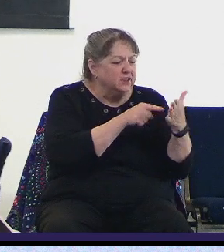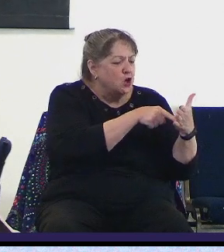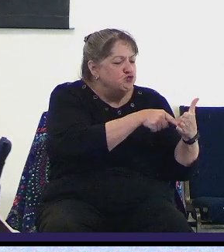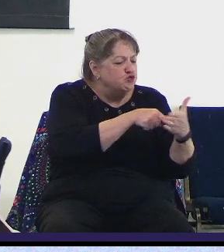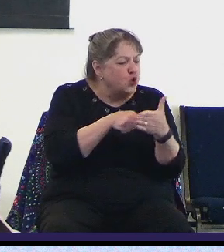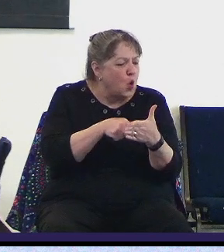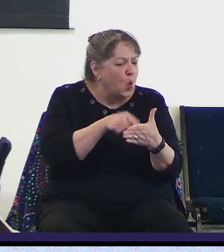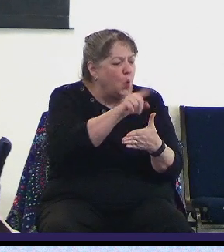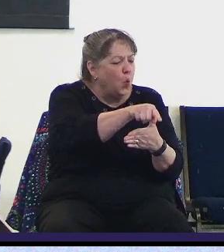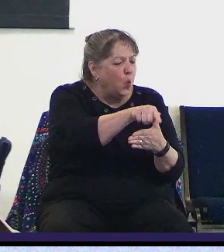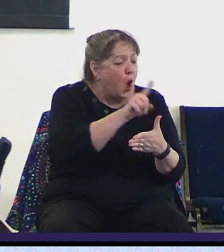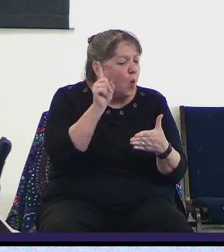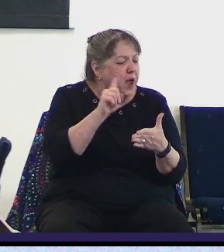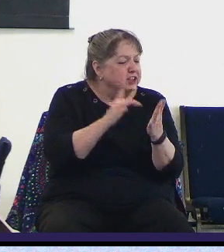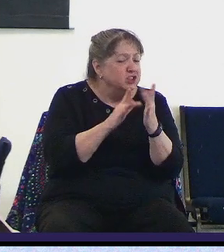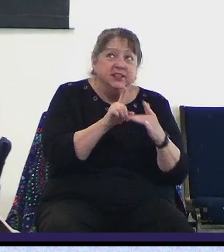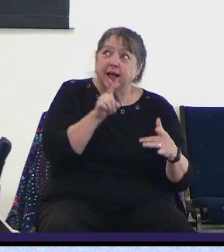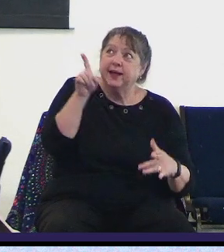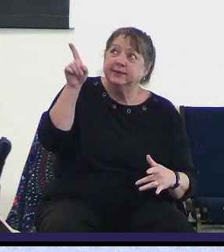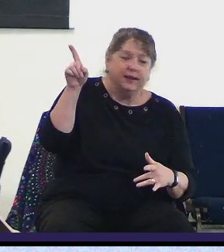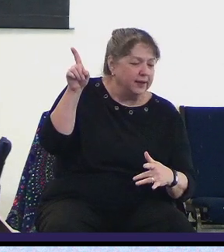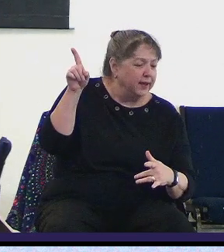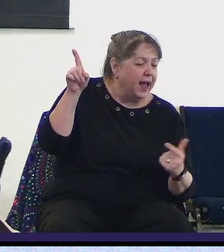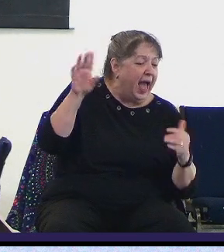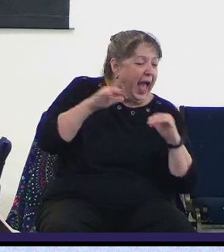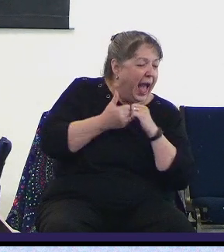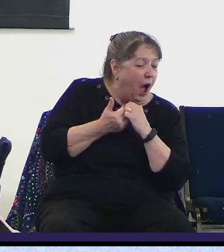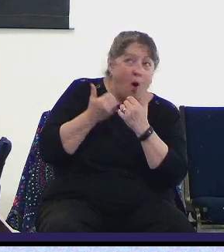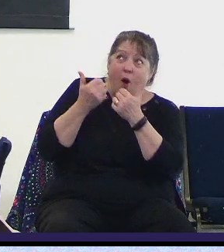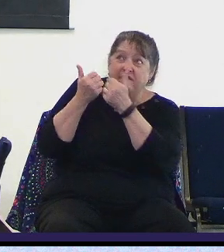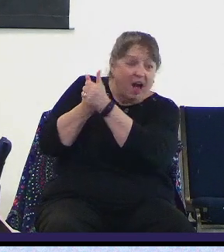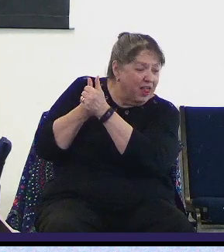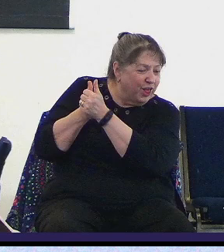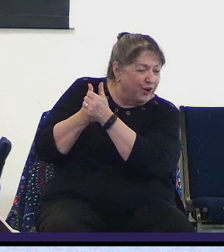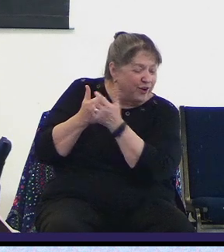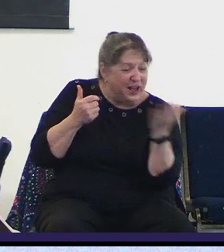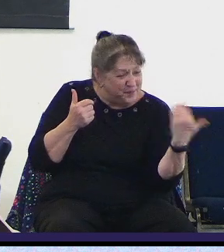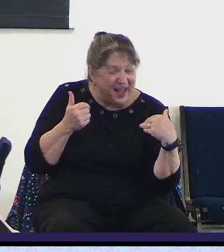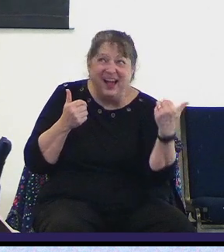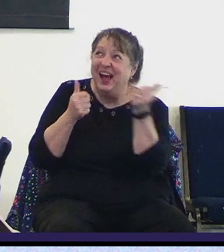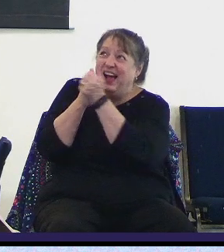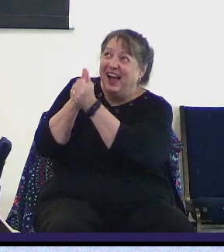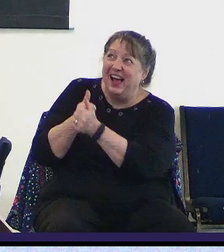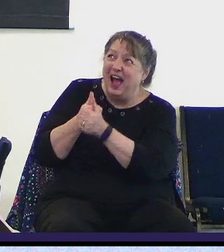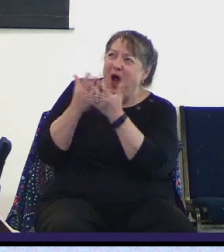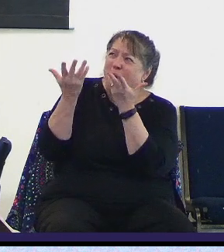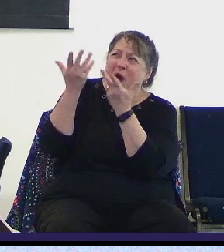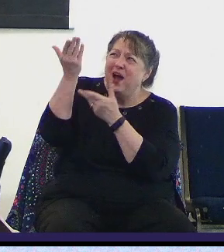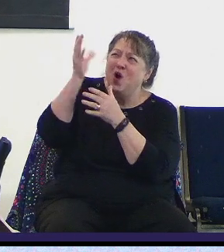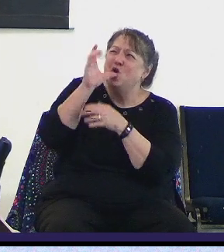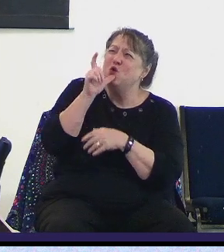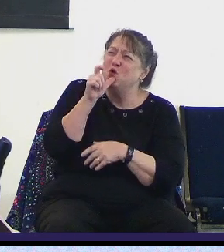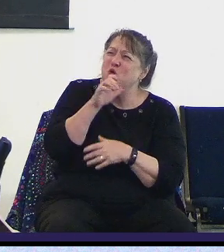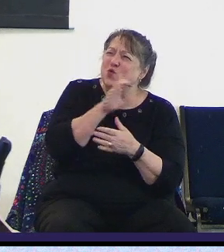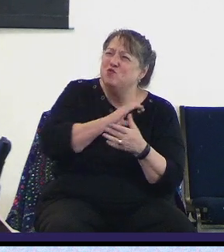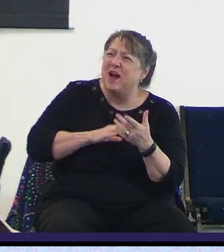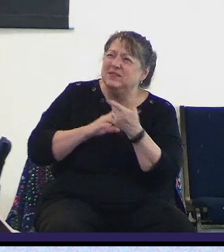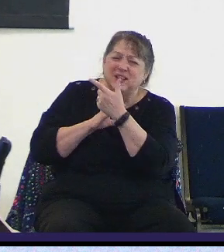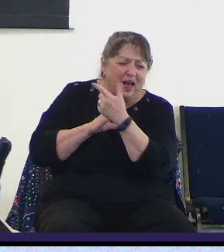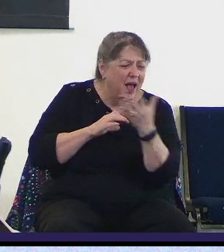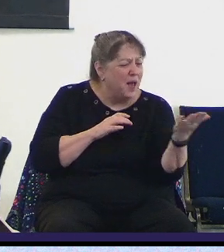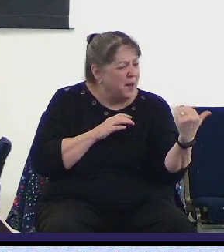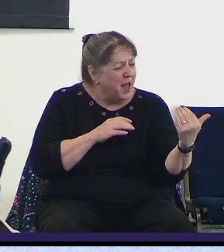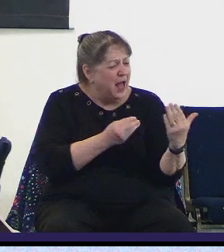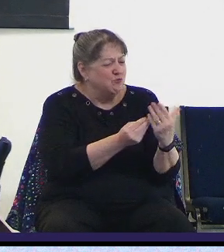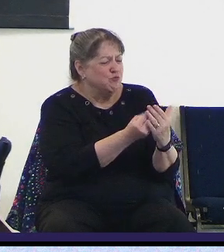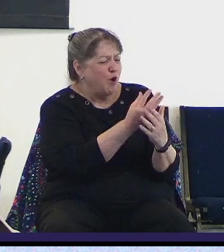them understand what it is to be a follower. It helps them understand what it is to know Christ. It helps them grow and builds them